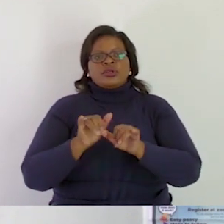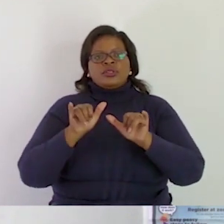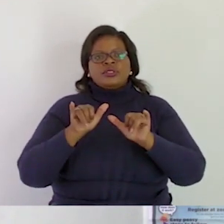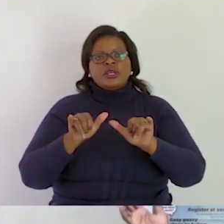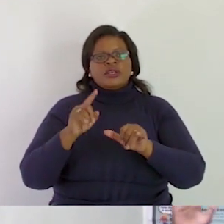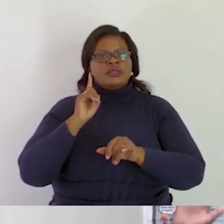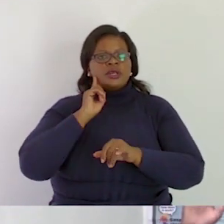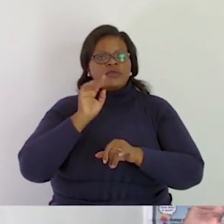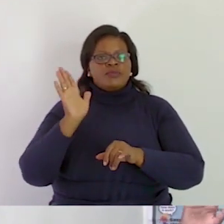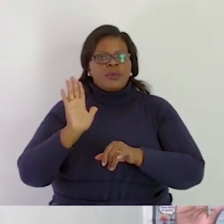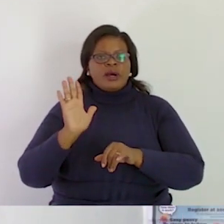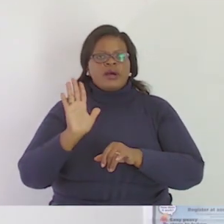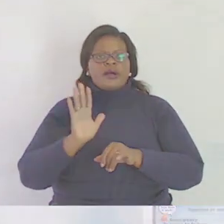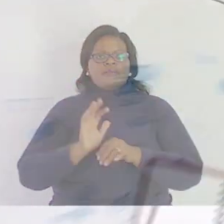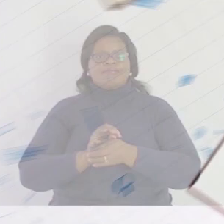all the best.